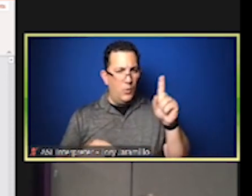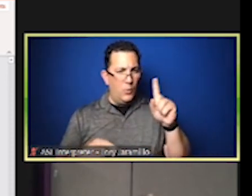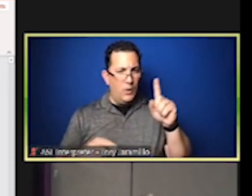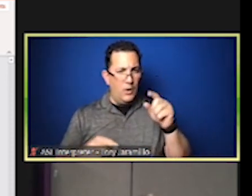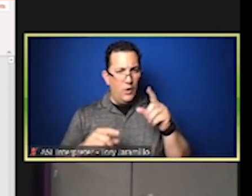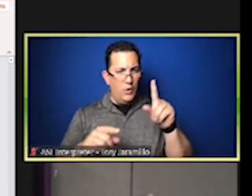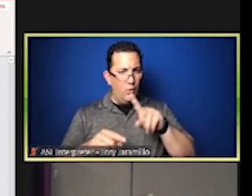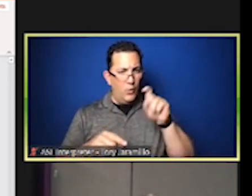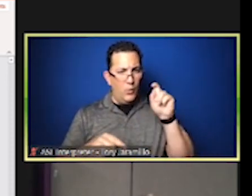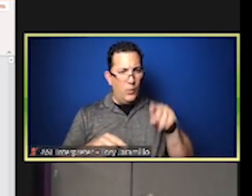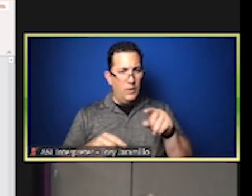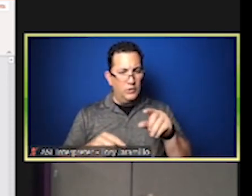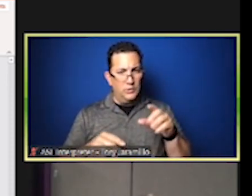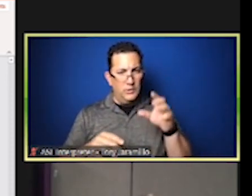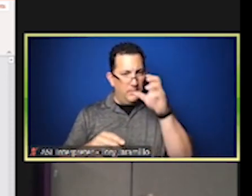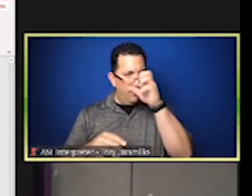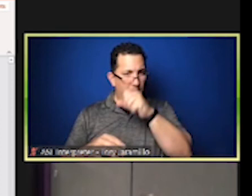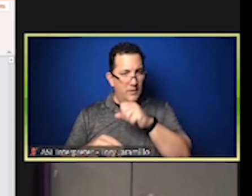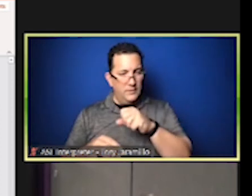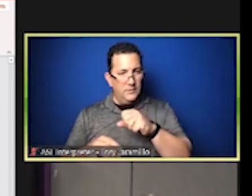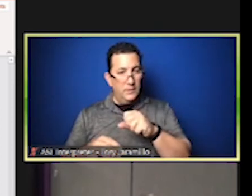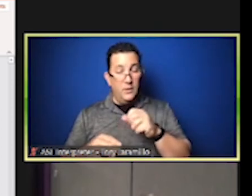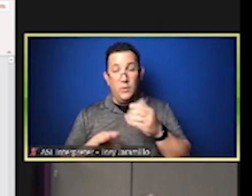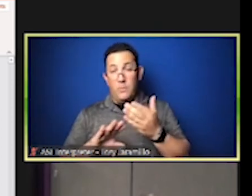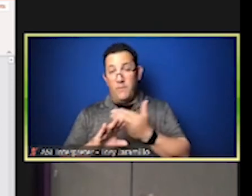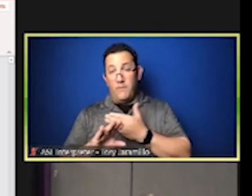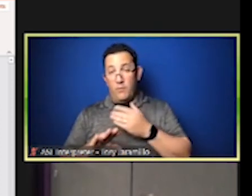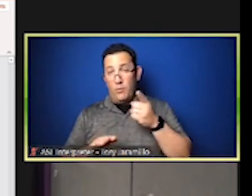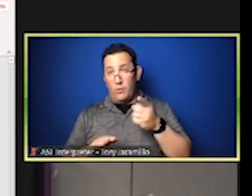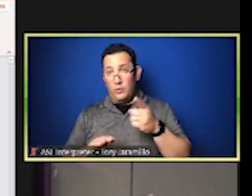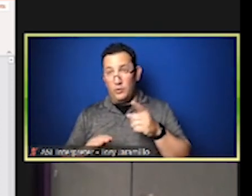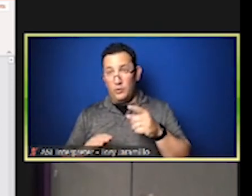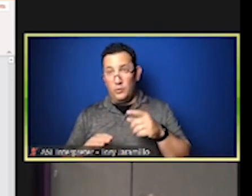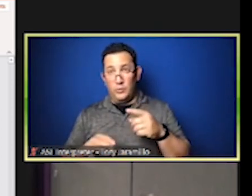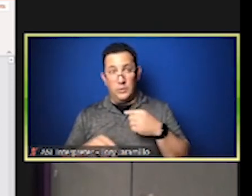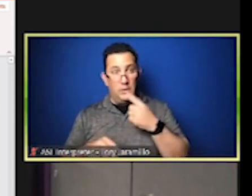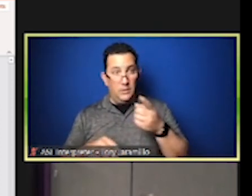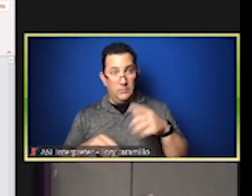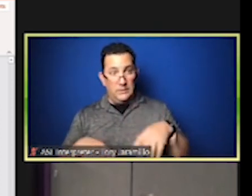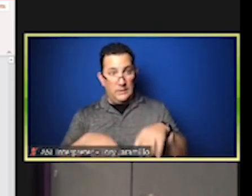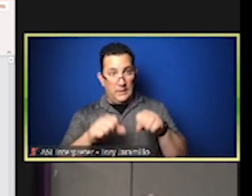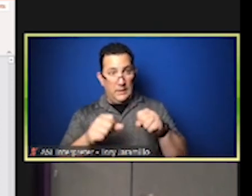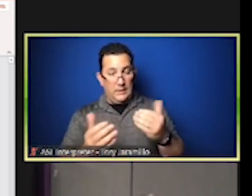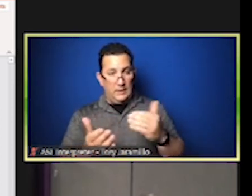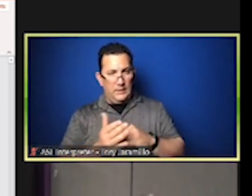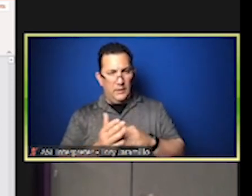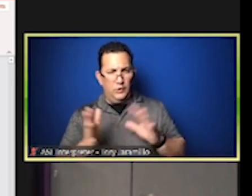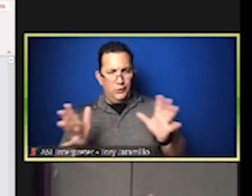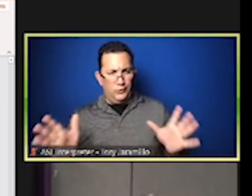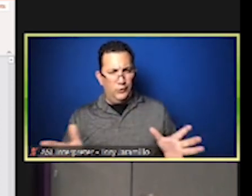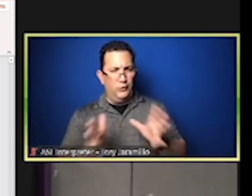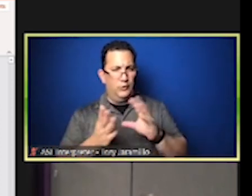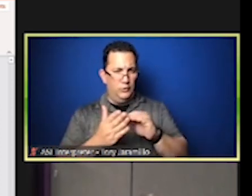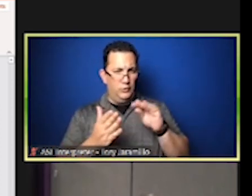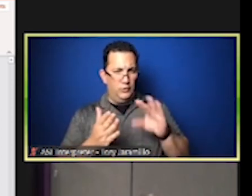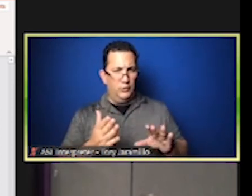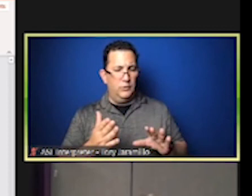question. So before you have them retake, I would encourage the student to either